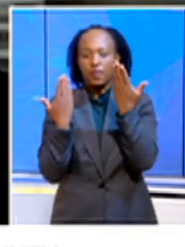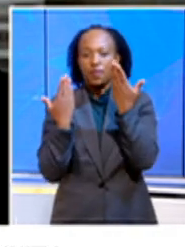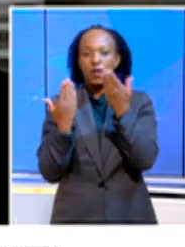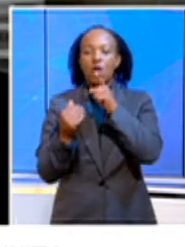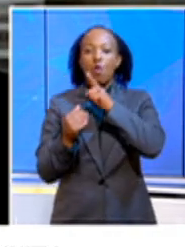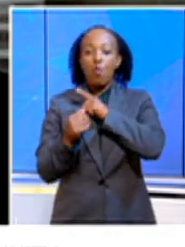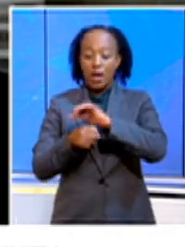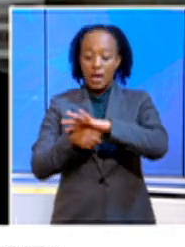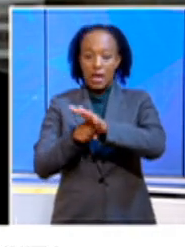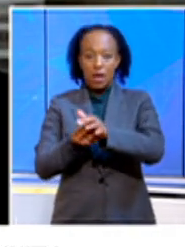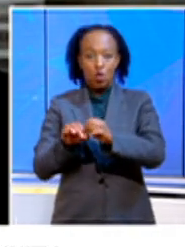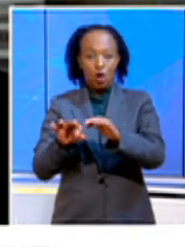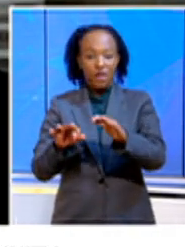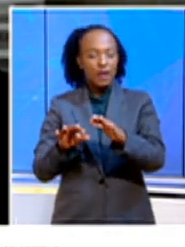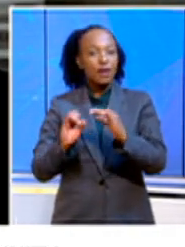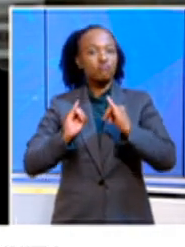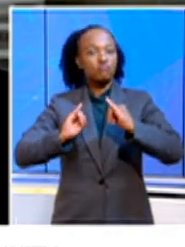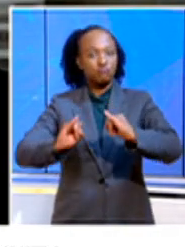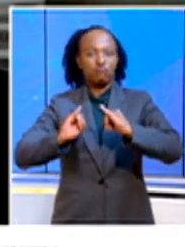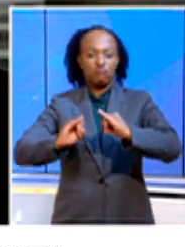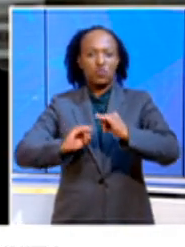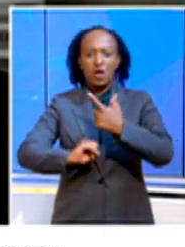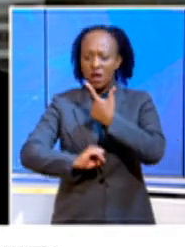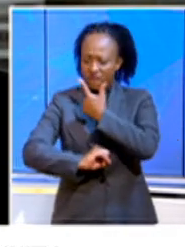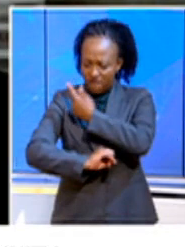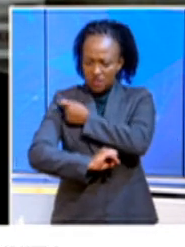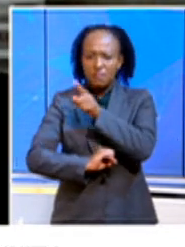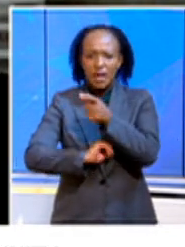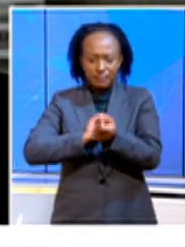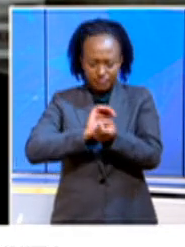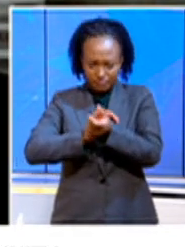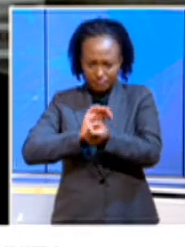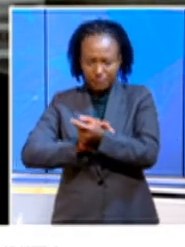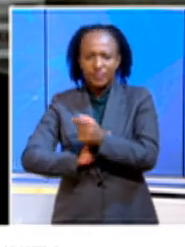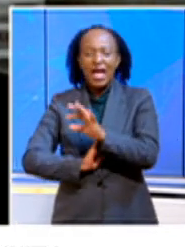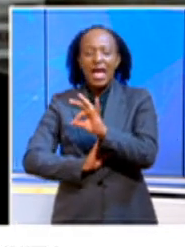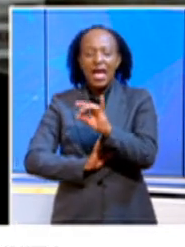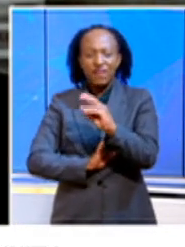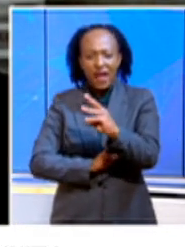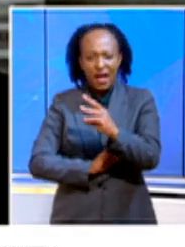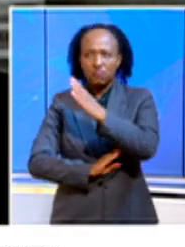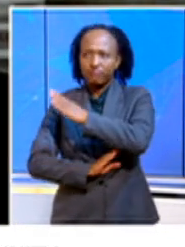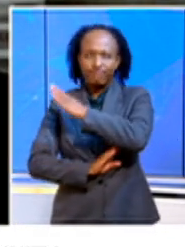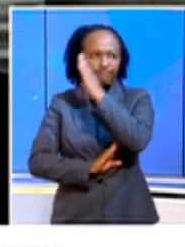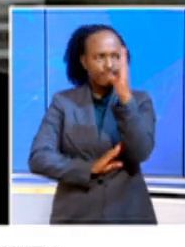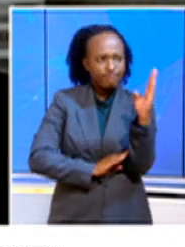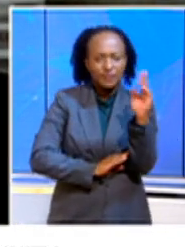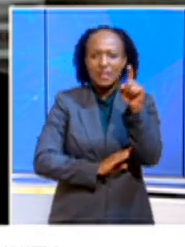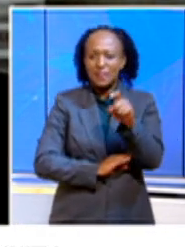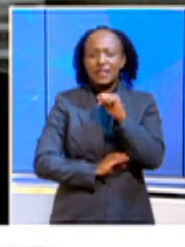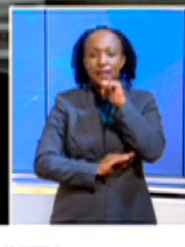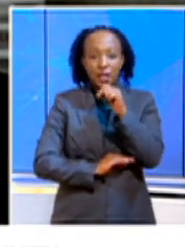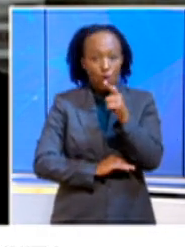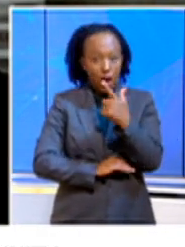a deadly pandemic, you should be seeing vaccinations happening all day, all the time, wherever you have these